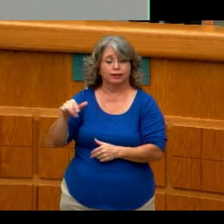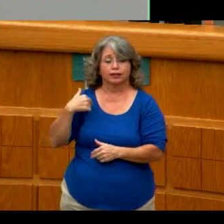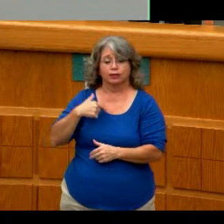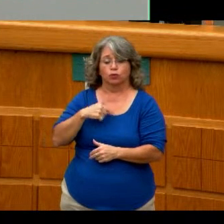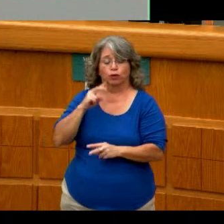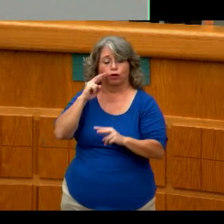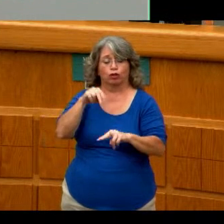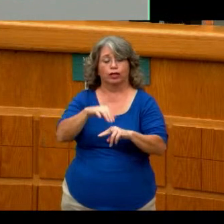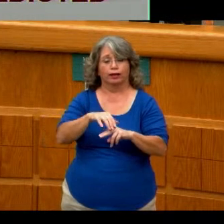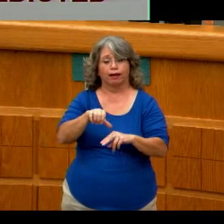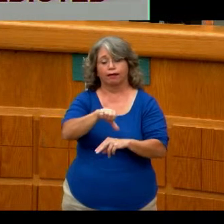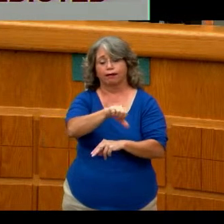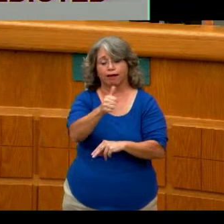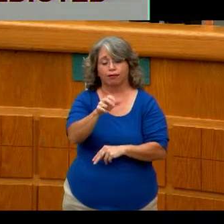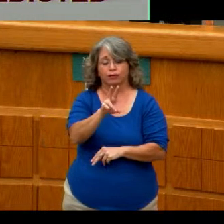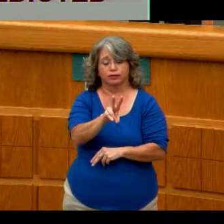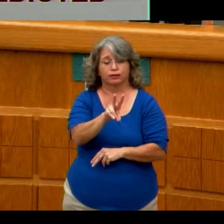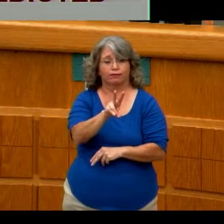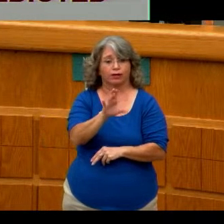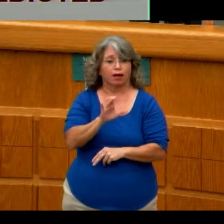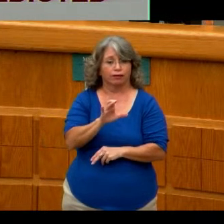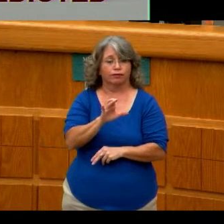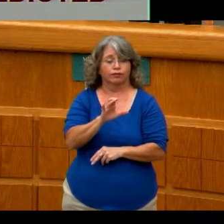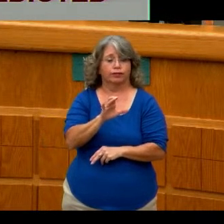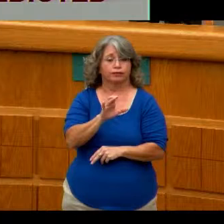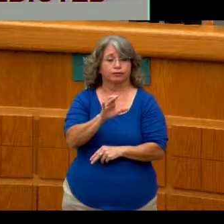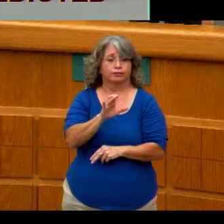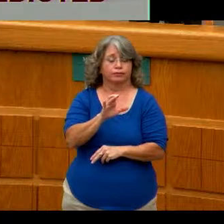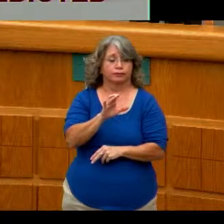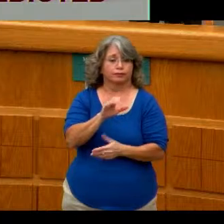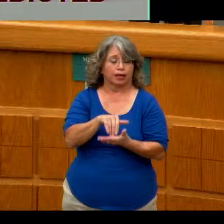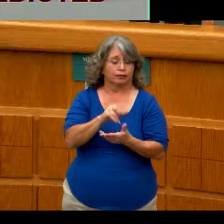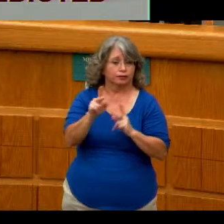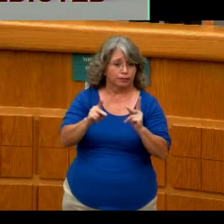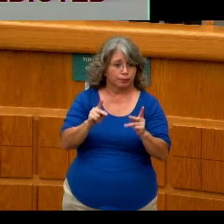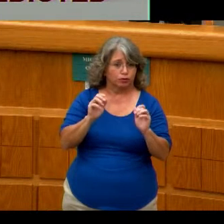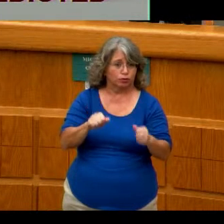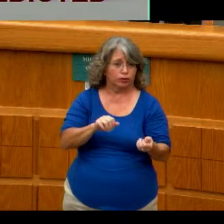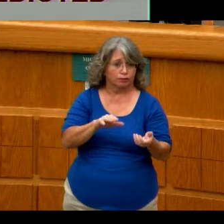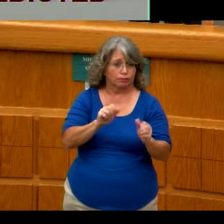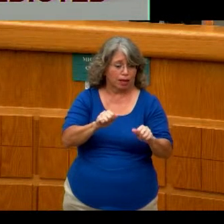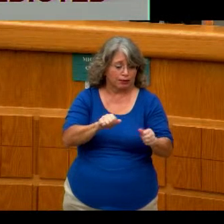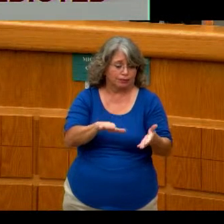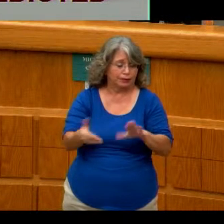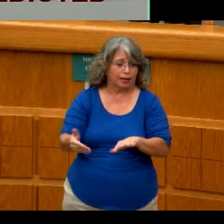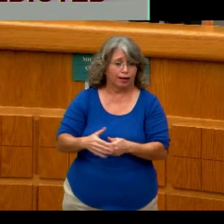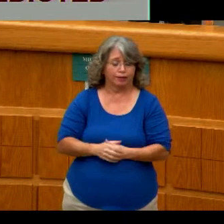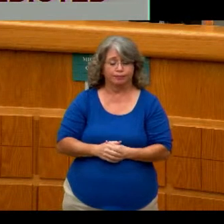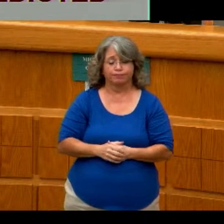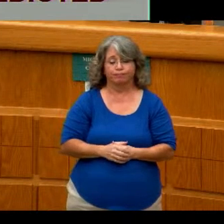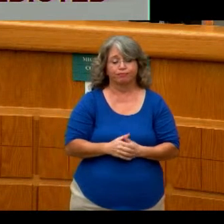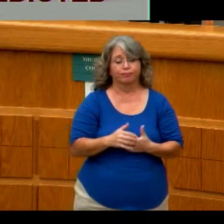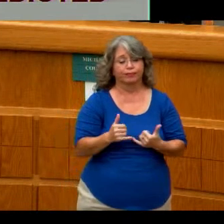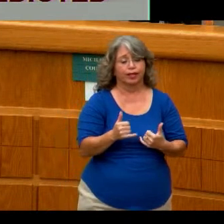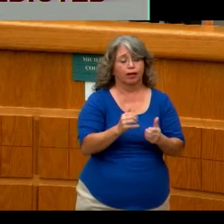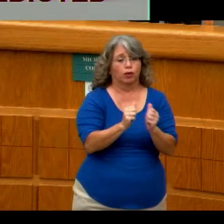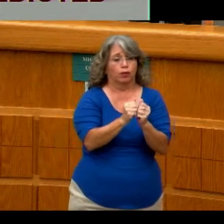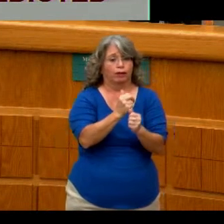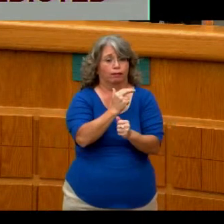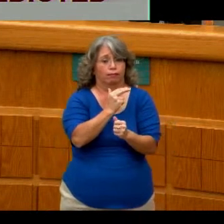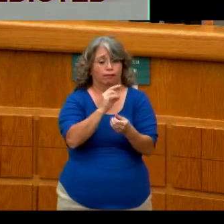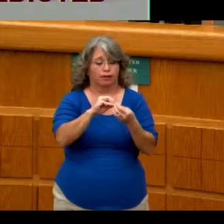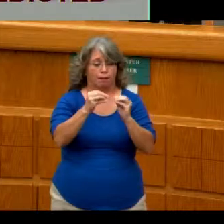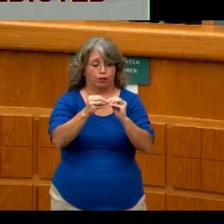far this year. And we're looking at another number equivalent to that, another 700 people potentially